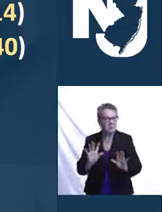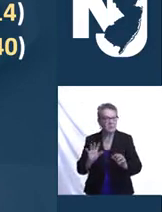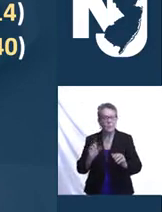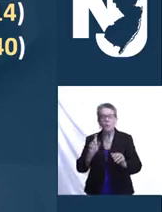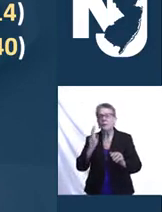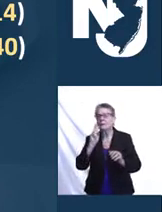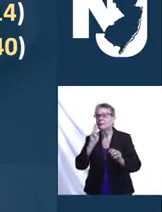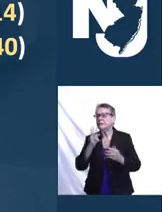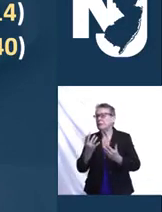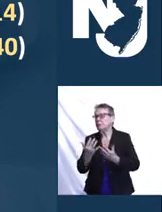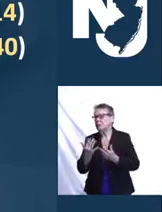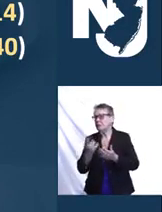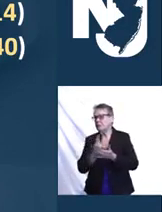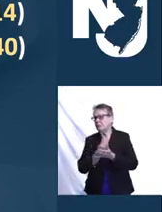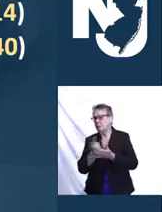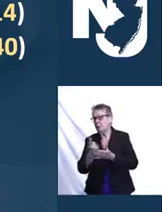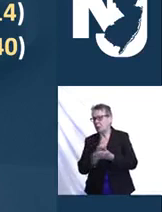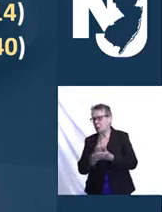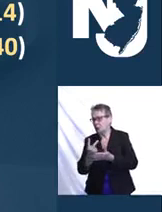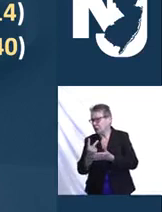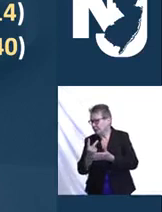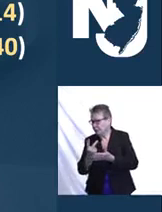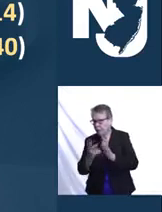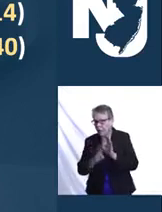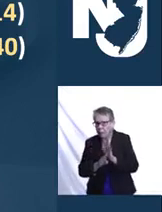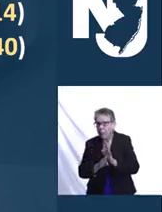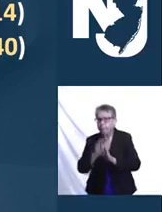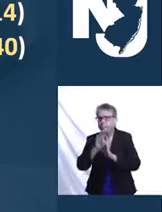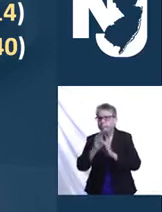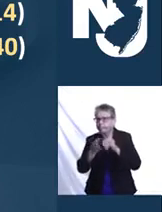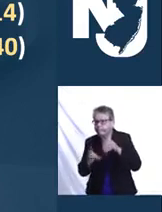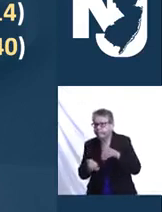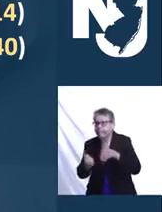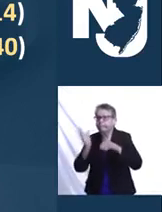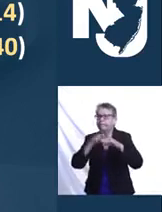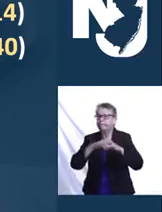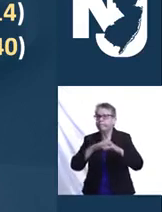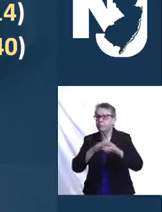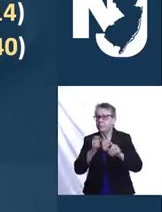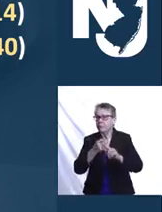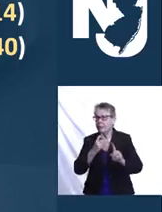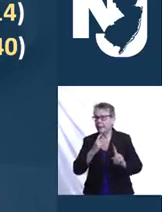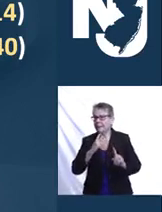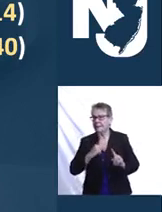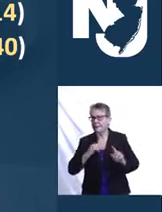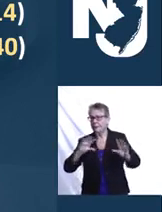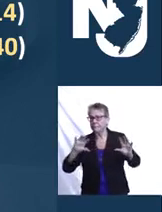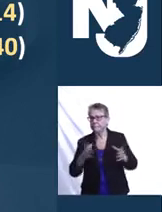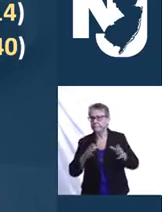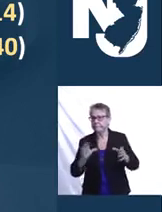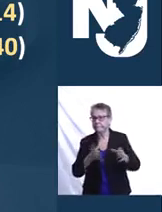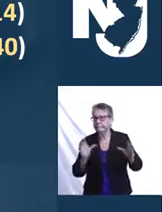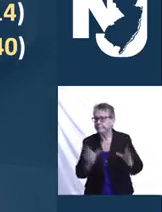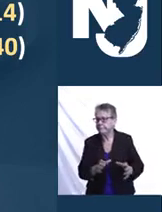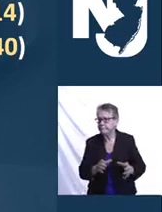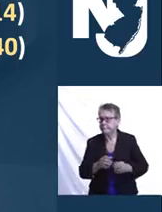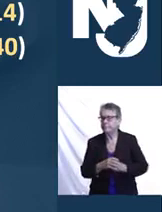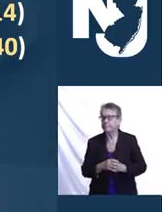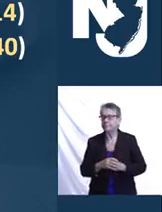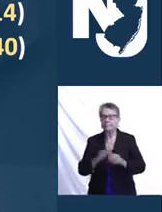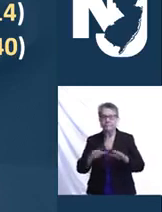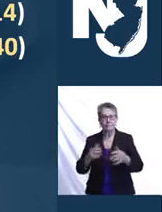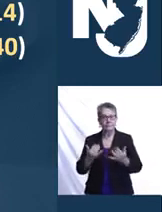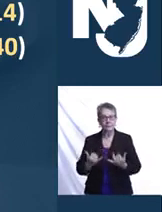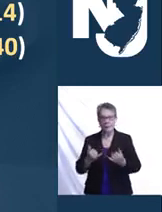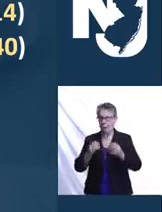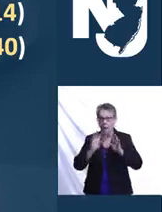out of the Thanksgiving holiday, or now as we have happily Hanukkah upon us, or other holidays to come over the next month or